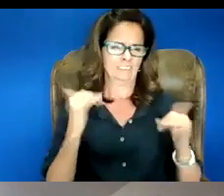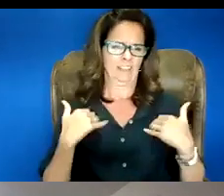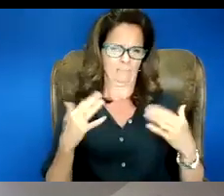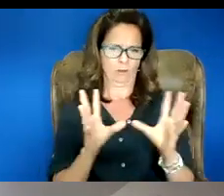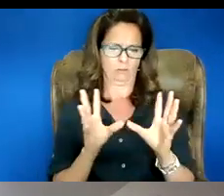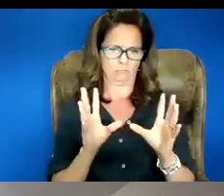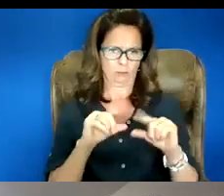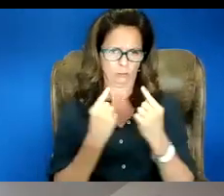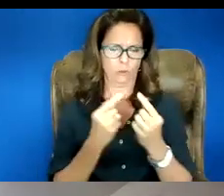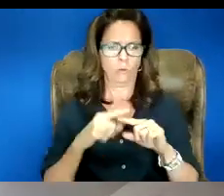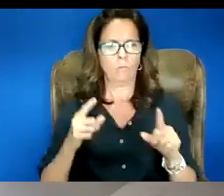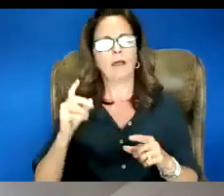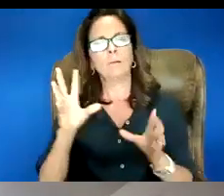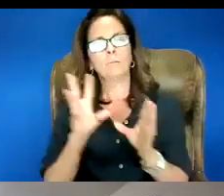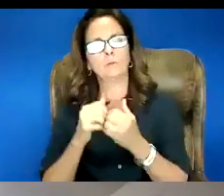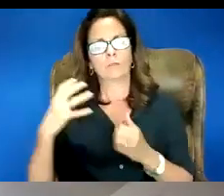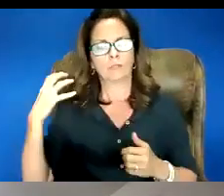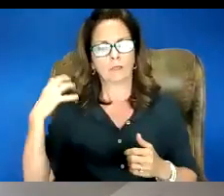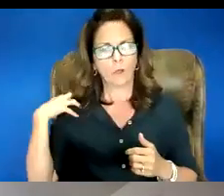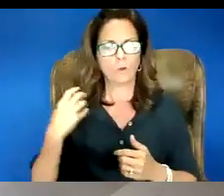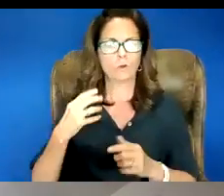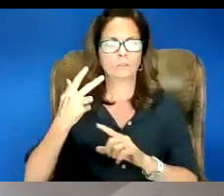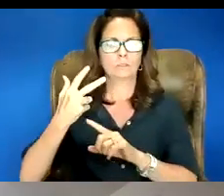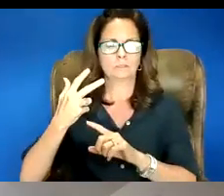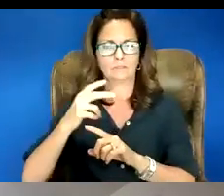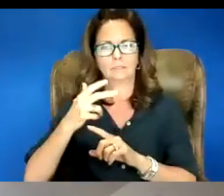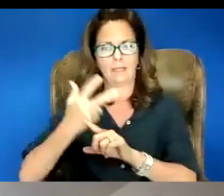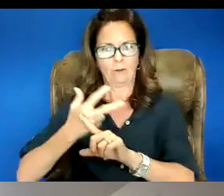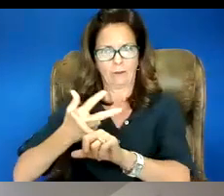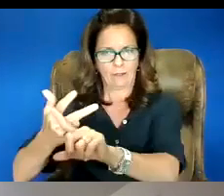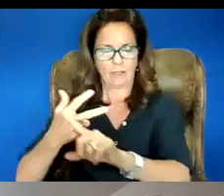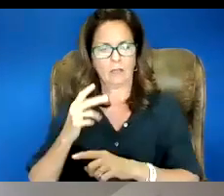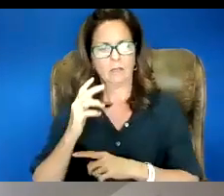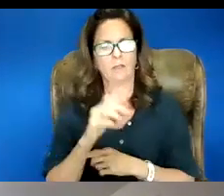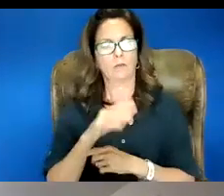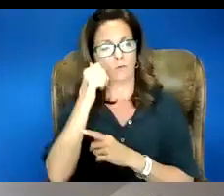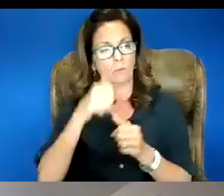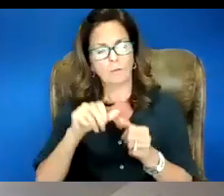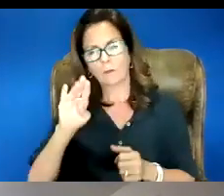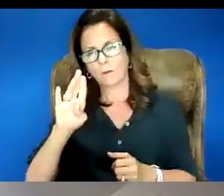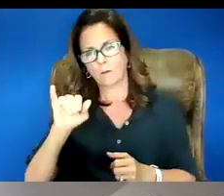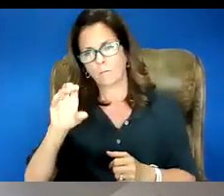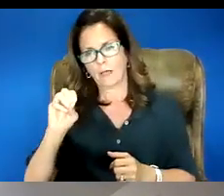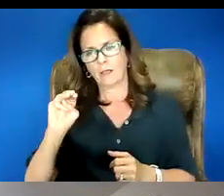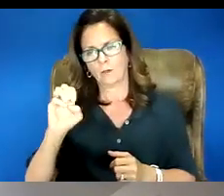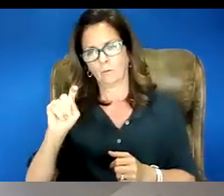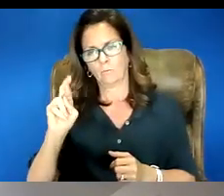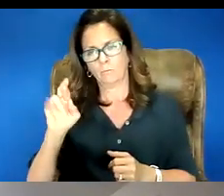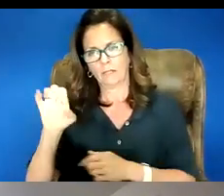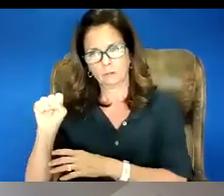again, those biometrics, they'll ask you a whole bunch of questions about what you do for your health and measure your progress. And it's really a neat thing